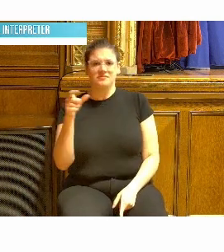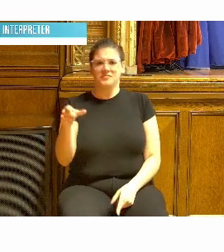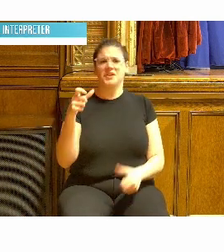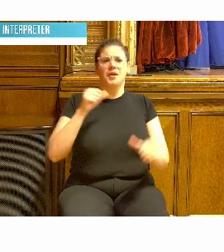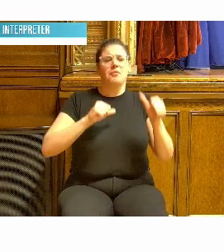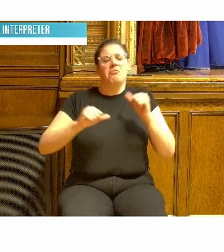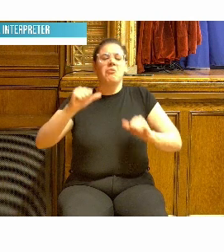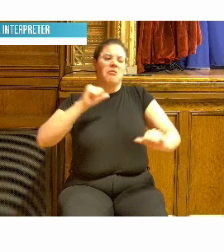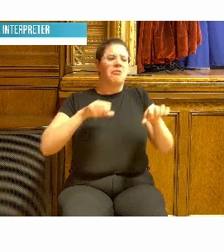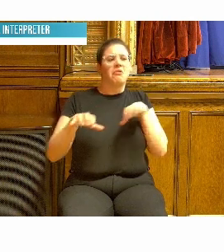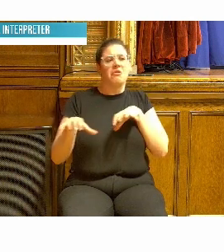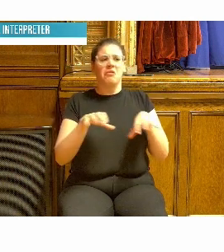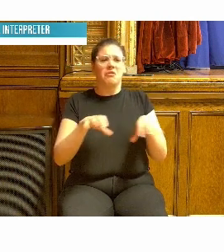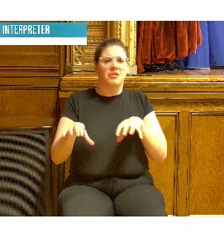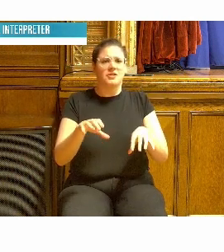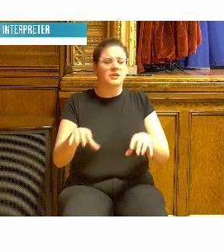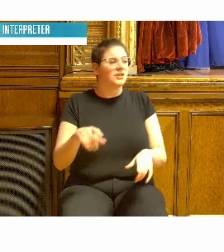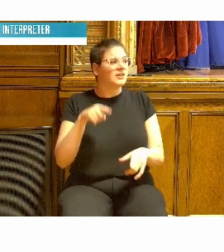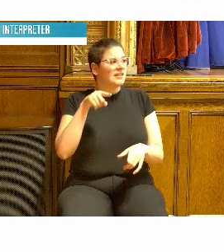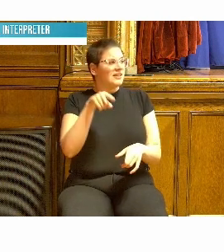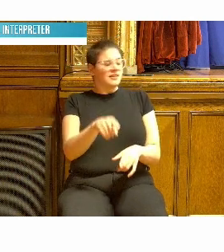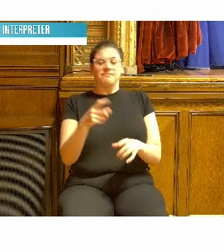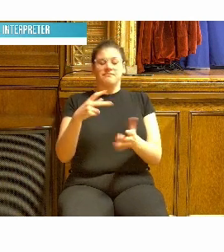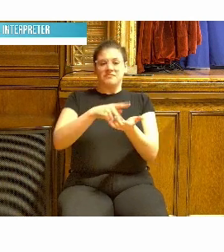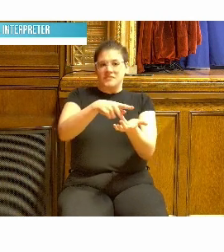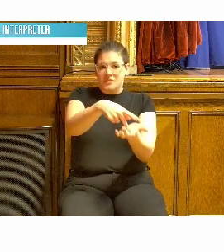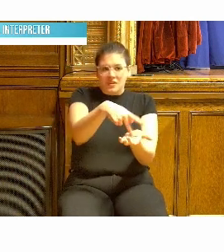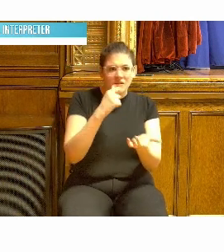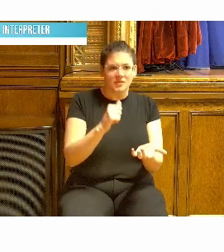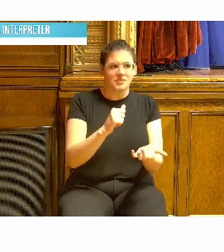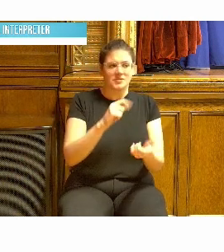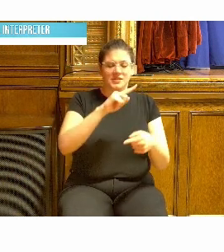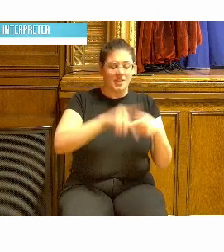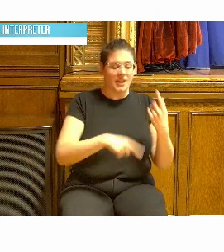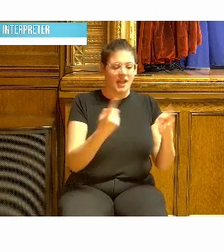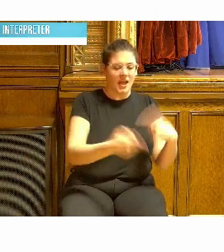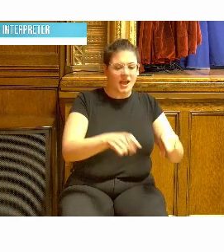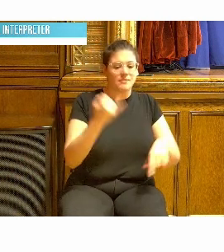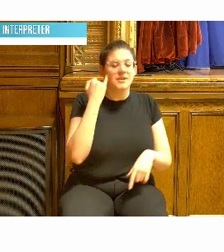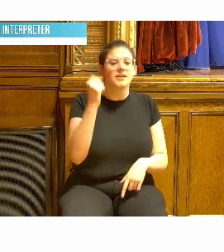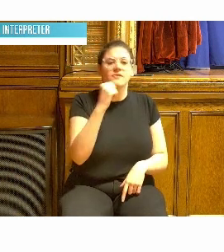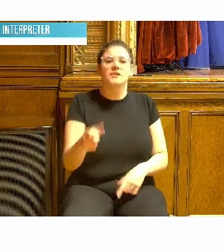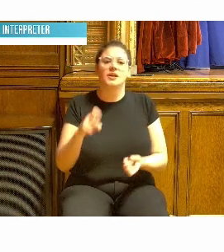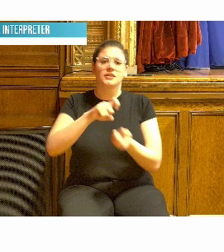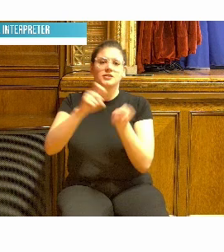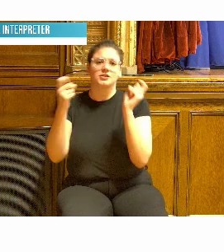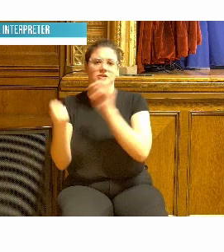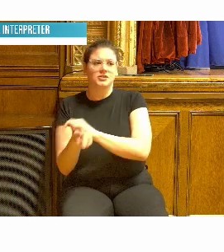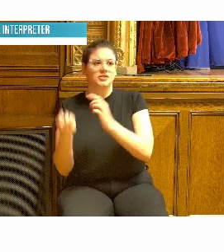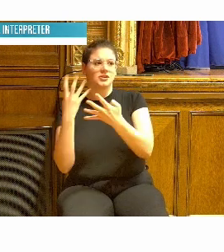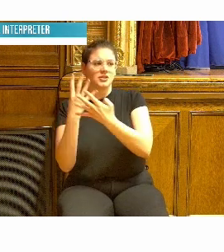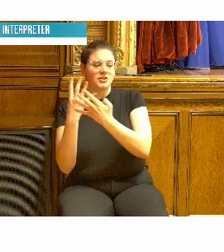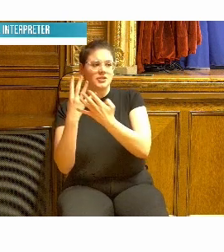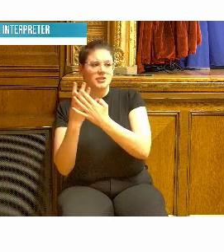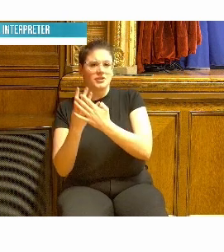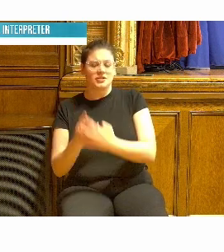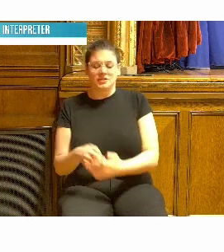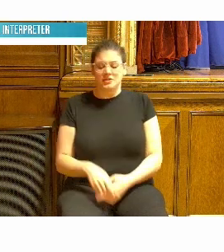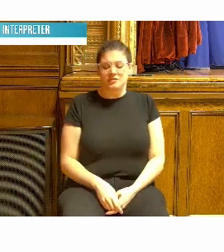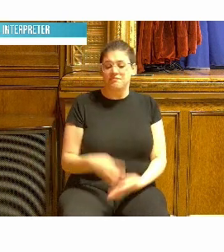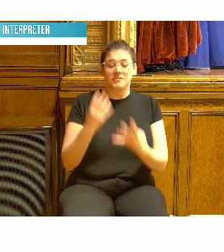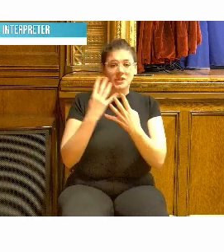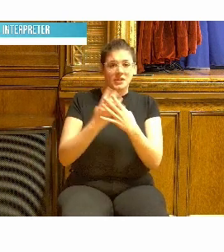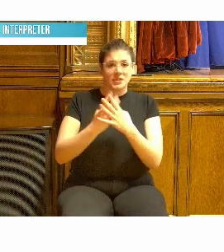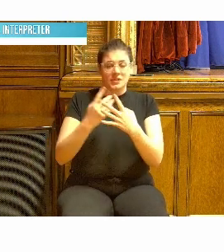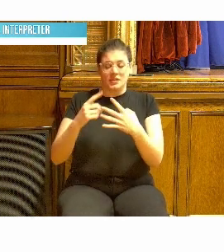reparations without a change to mass incarceration. It was convict leasing that came after